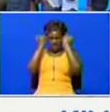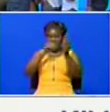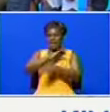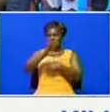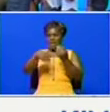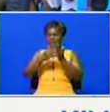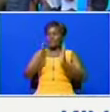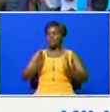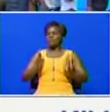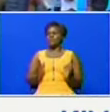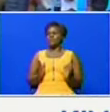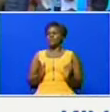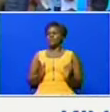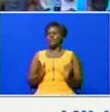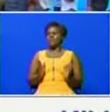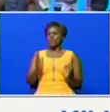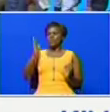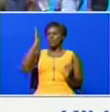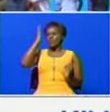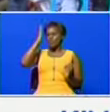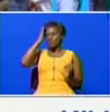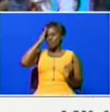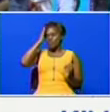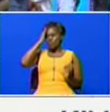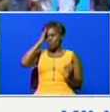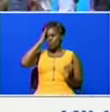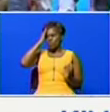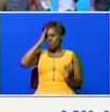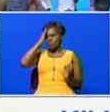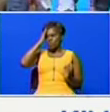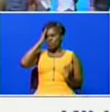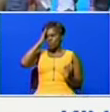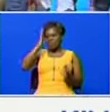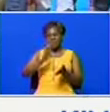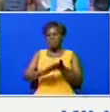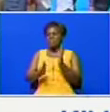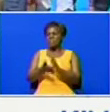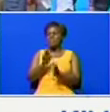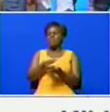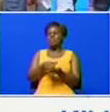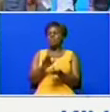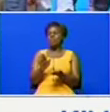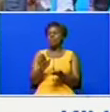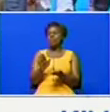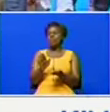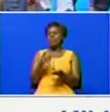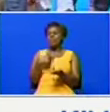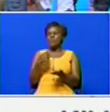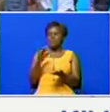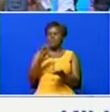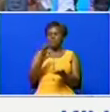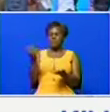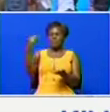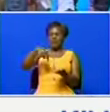else knows that he's voting, nothing more, nothing less. I came last night to